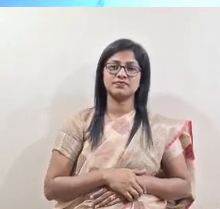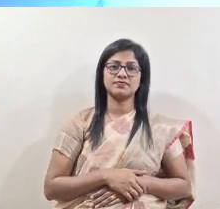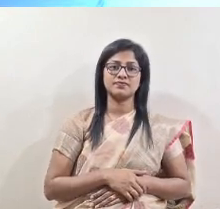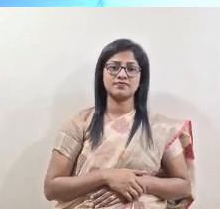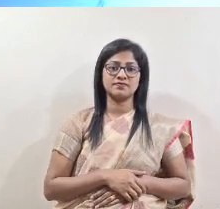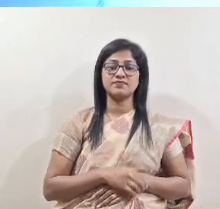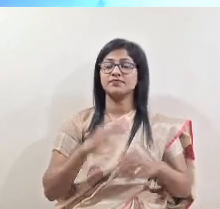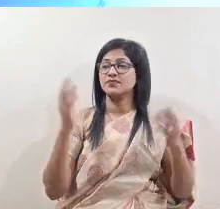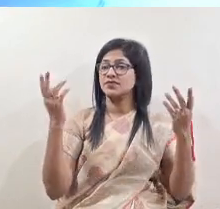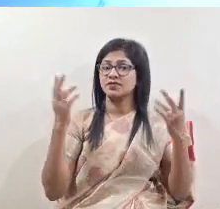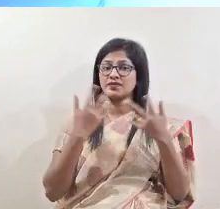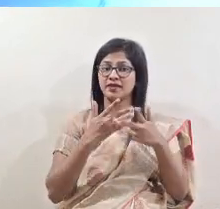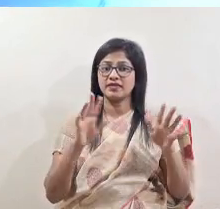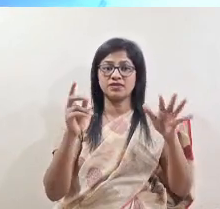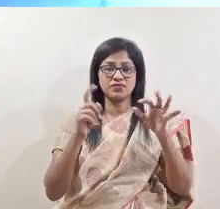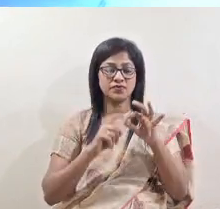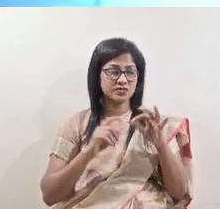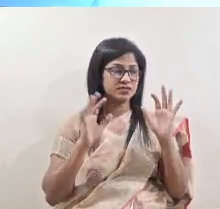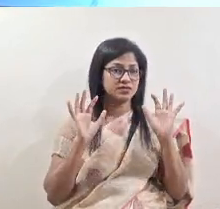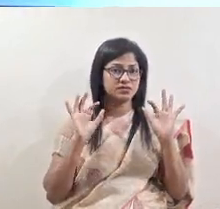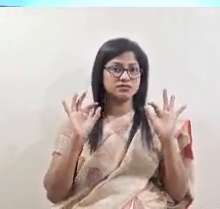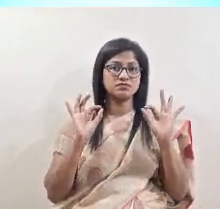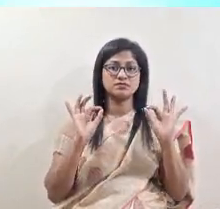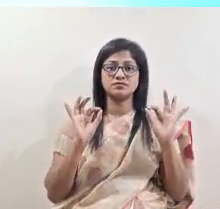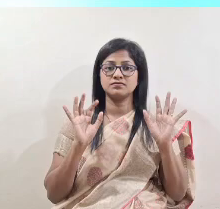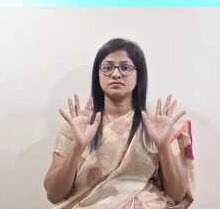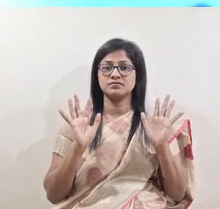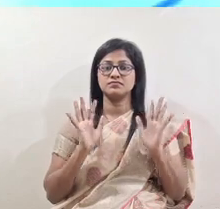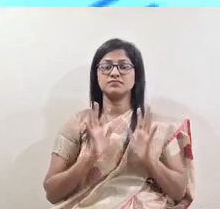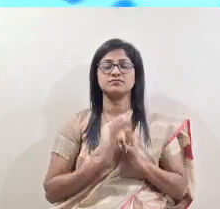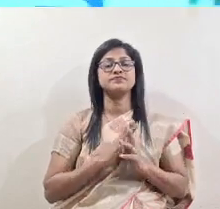you. So any other question or query?